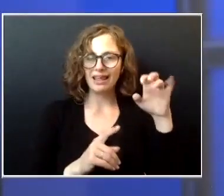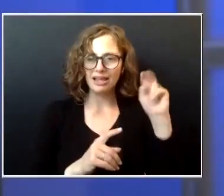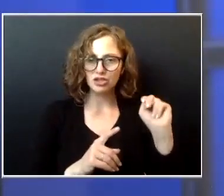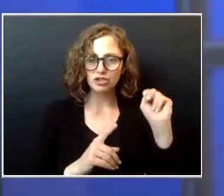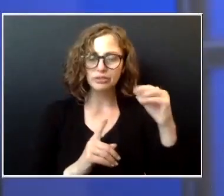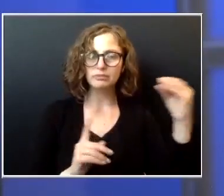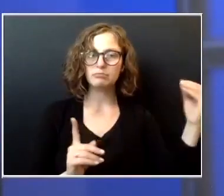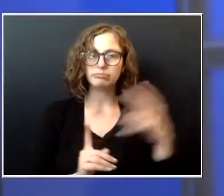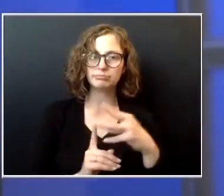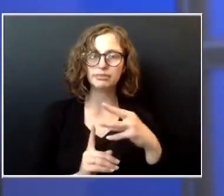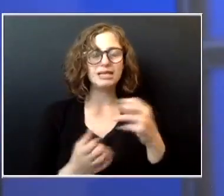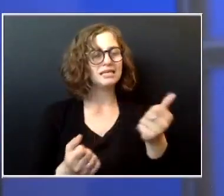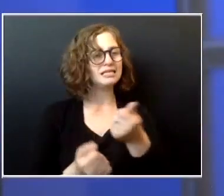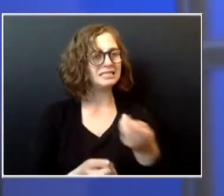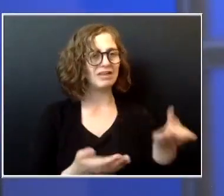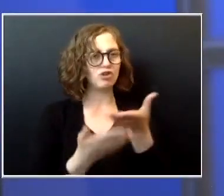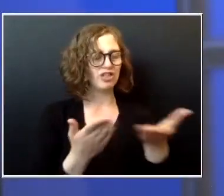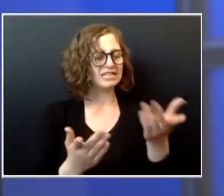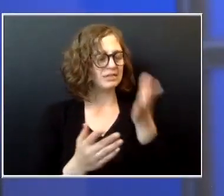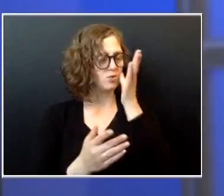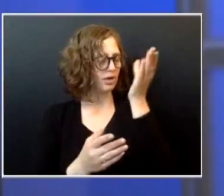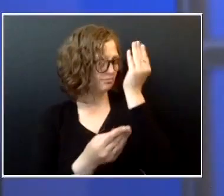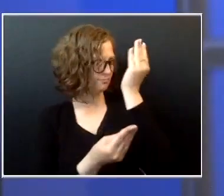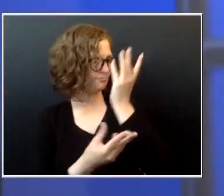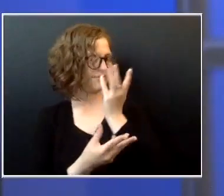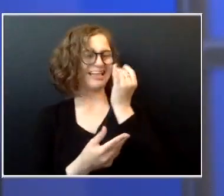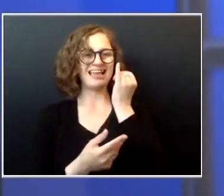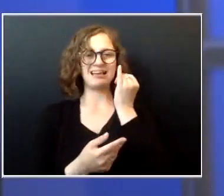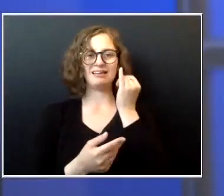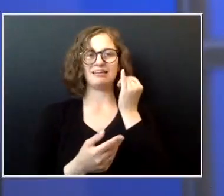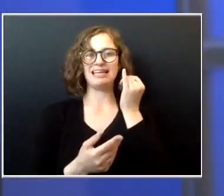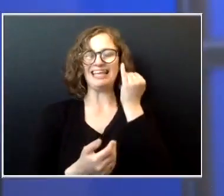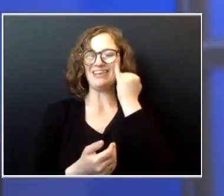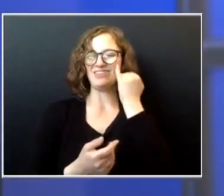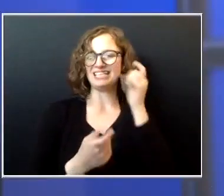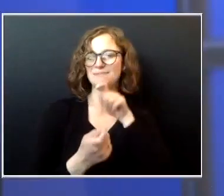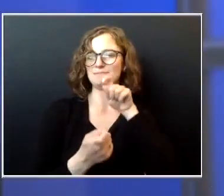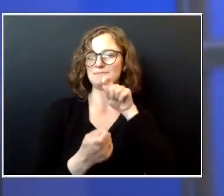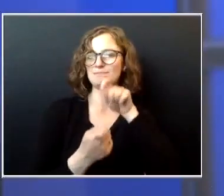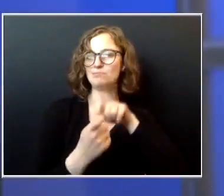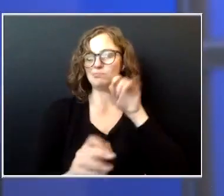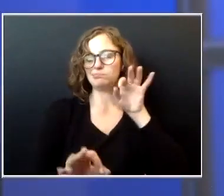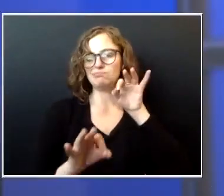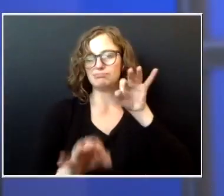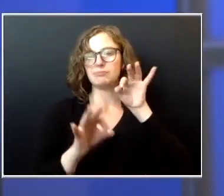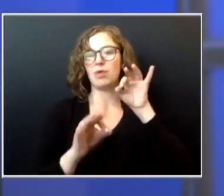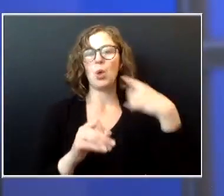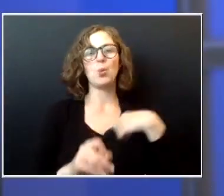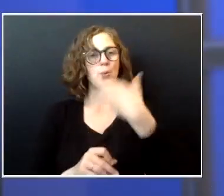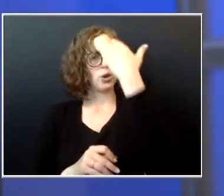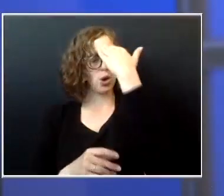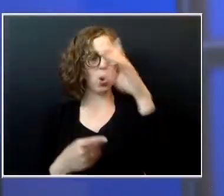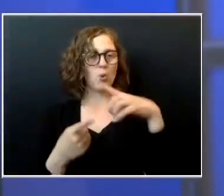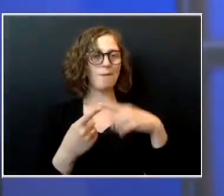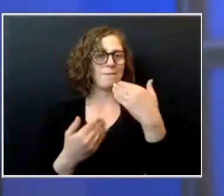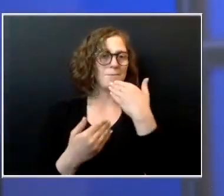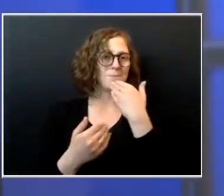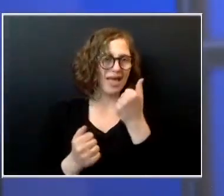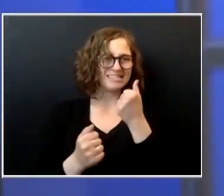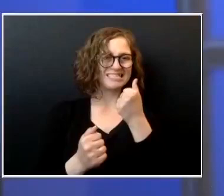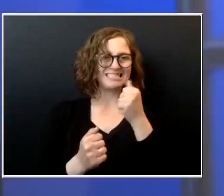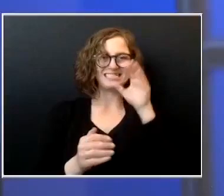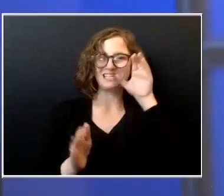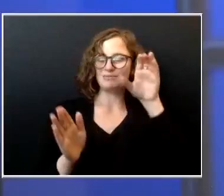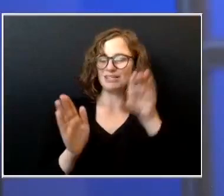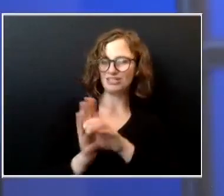allow us to provide performance feedback, essentially. We know when we get the best images, the best quality images, the radiologist is able to